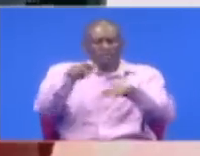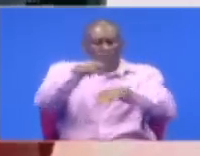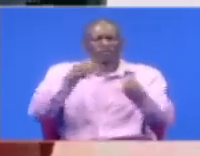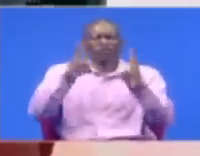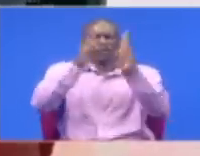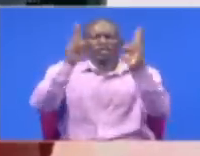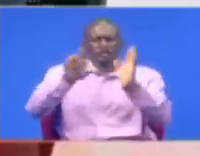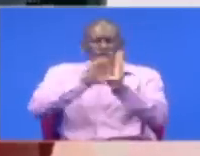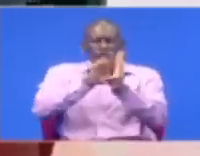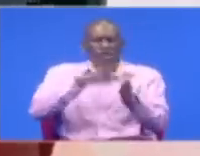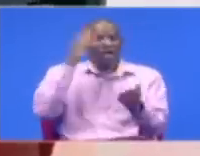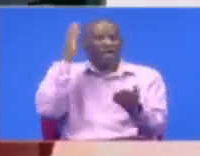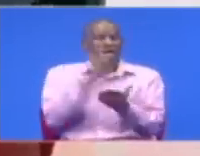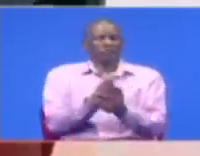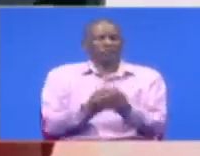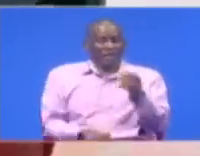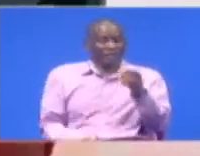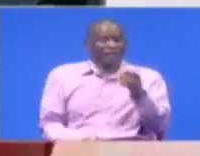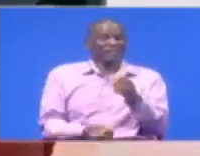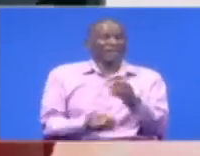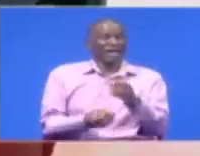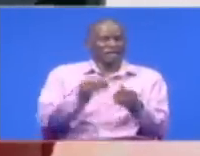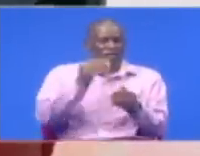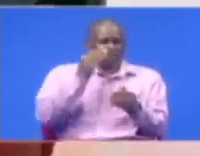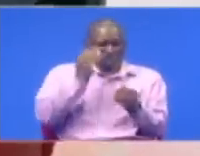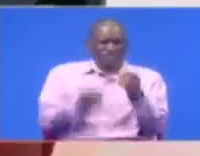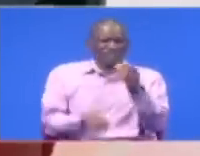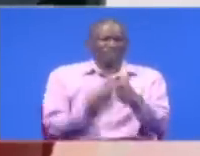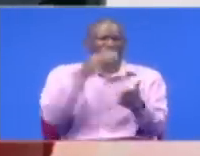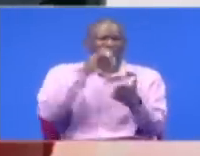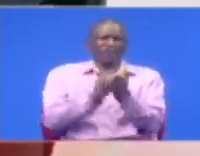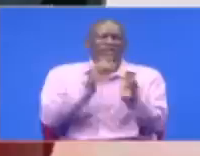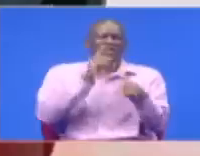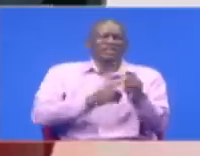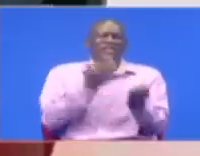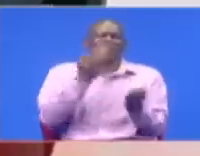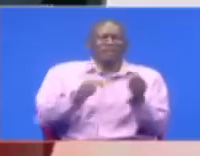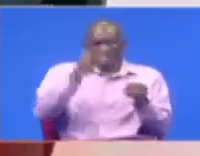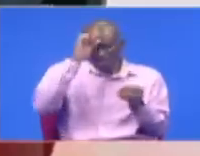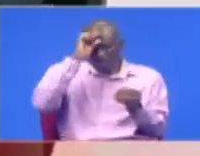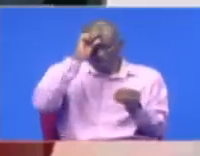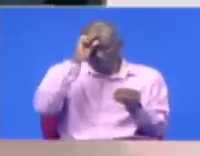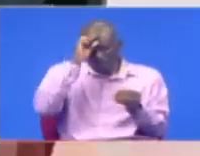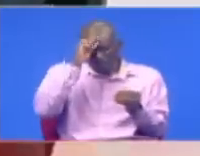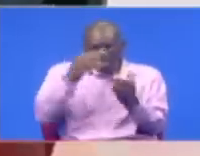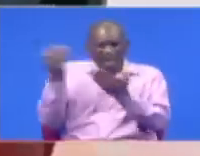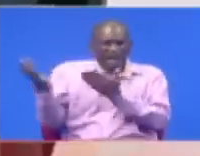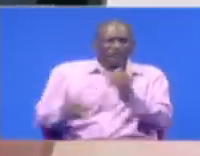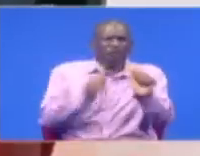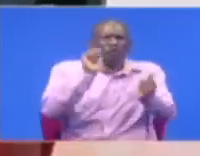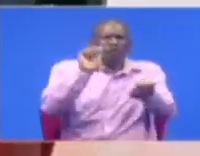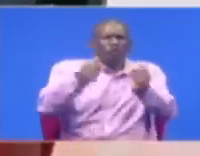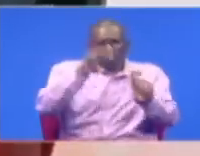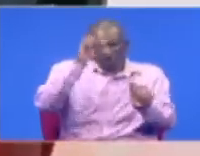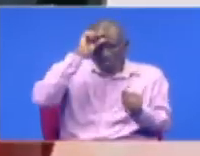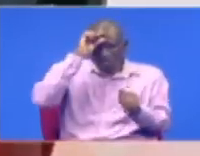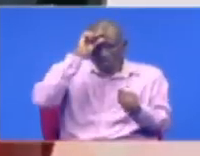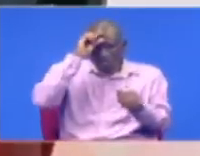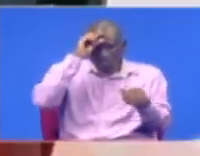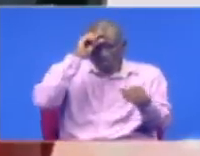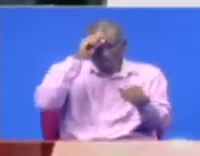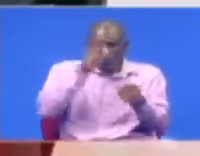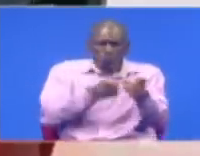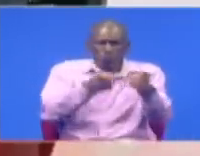actually established that when any government allows a competing government to administer an